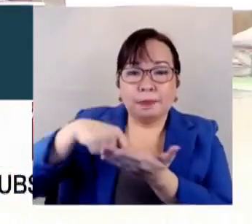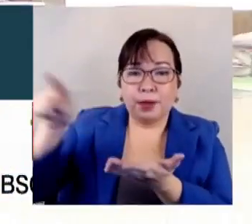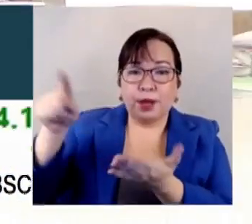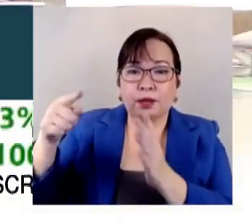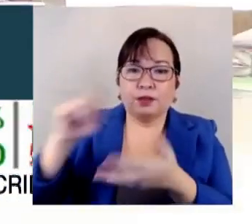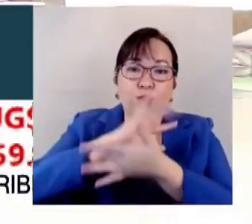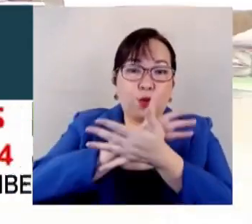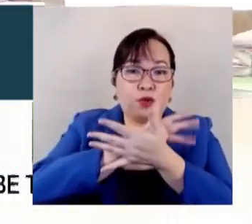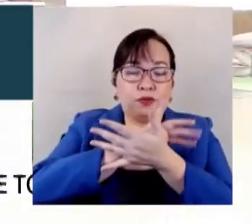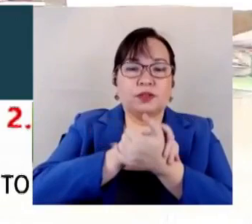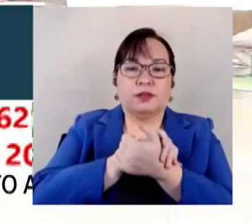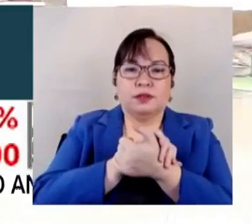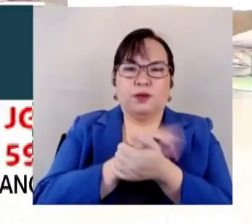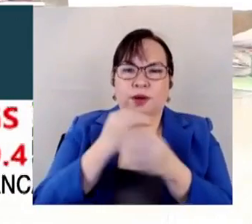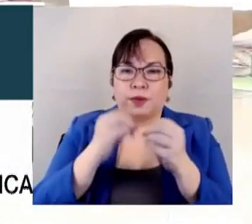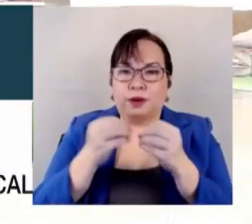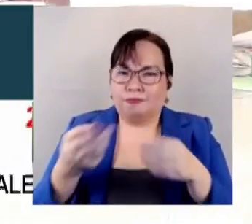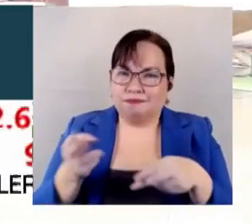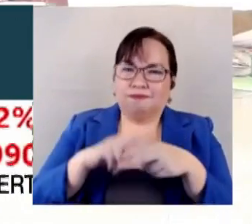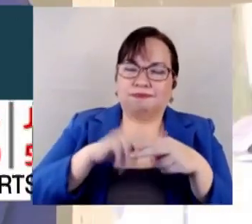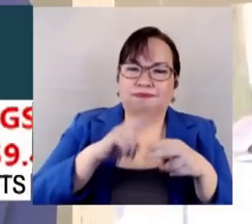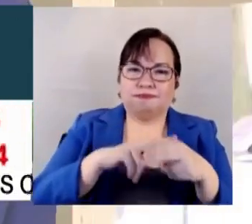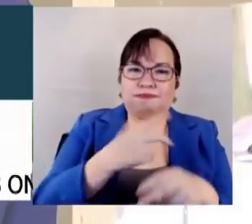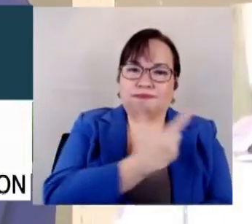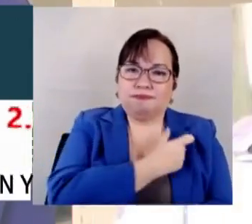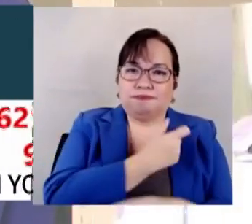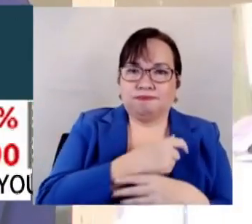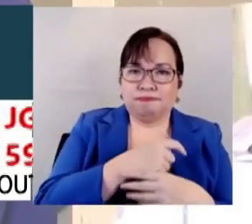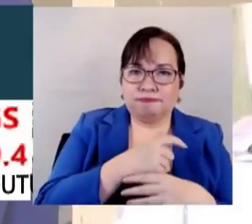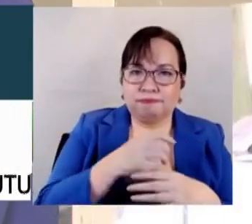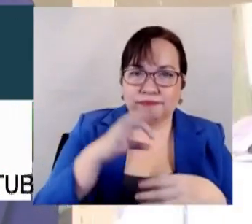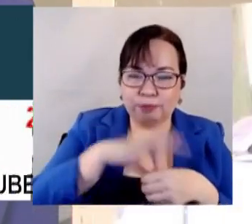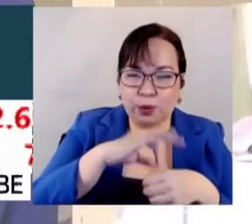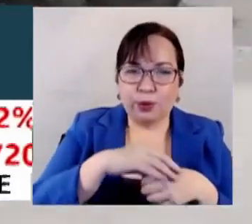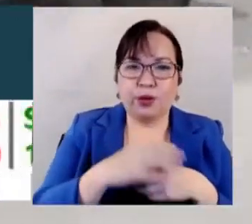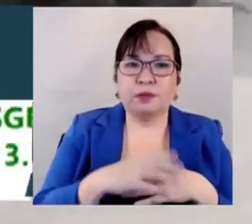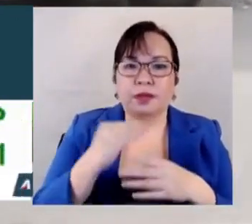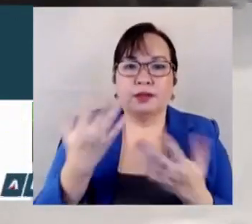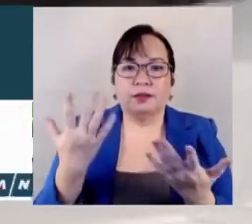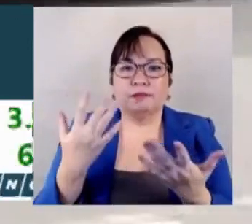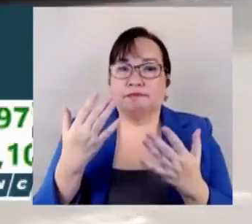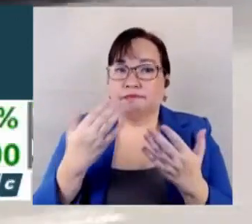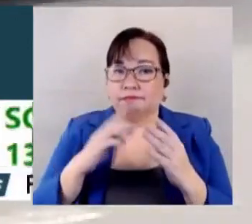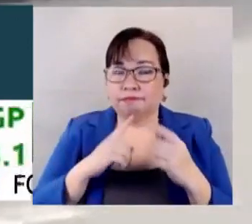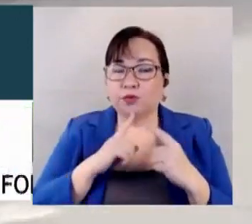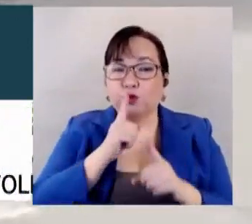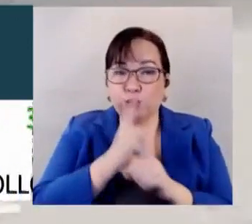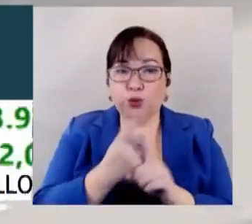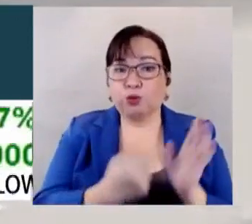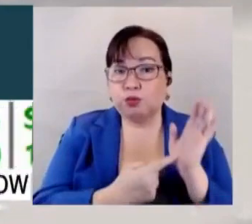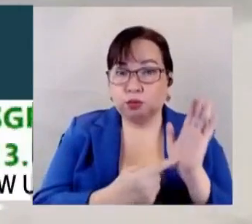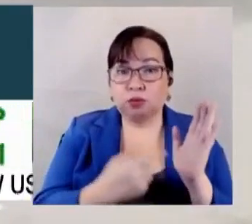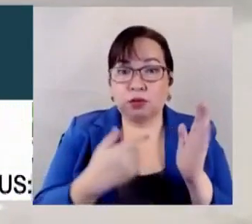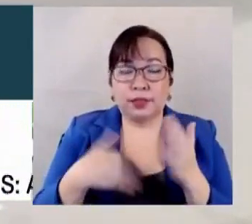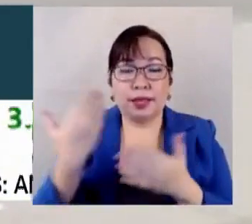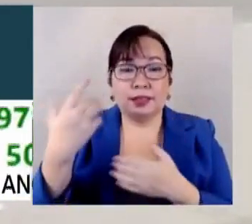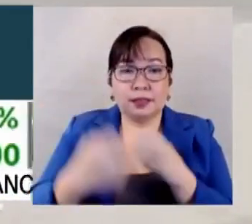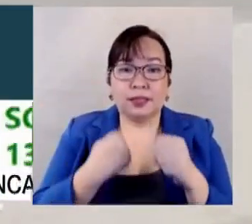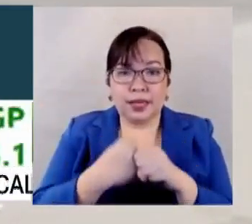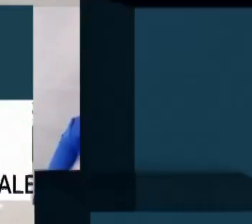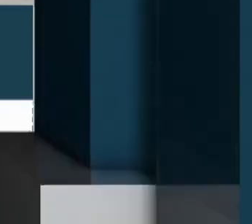up its inoculation drive. He also assured the public next year's spending plan is loaded with government aid.